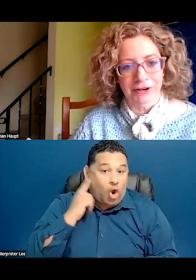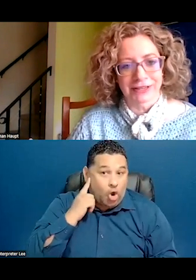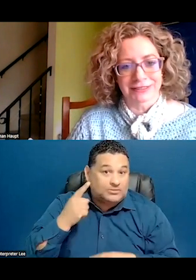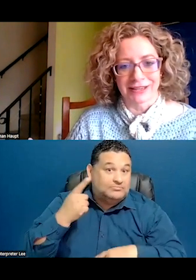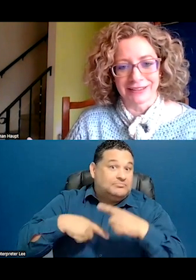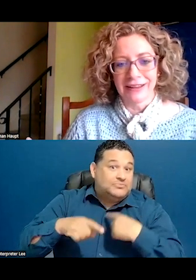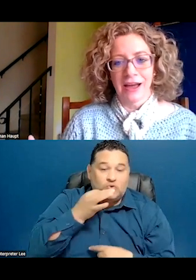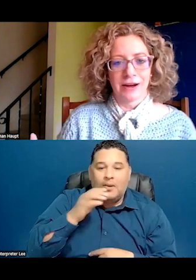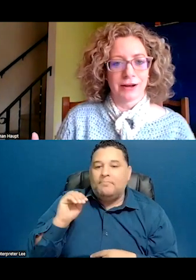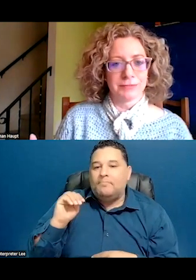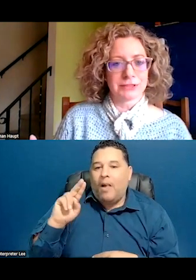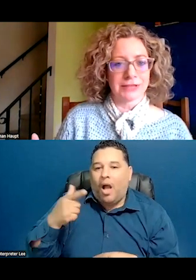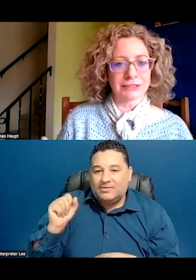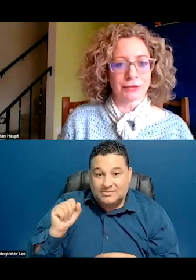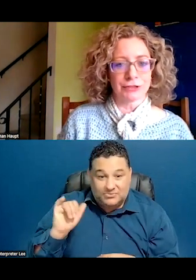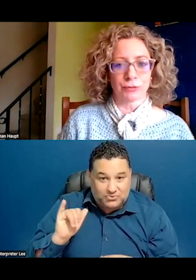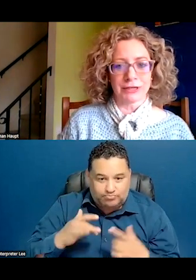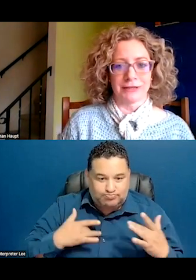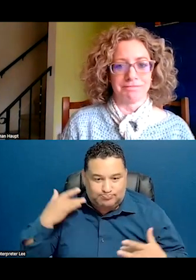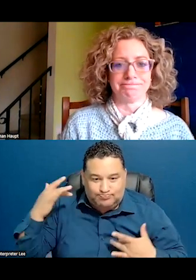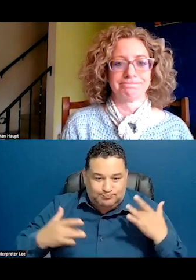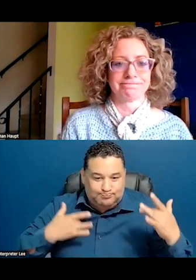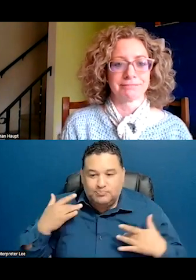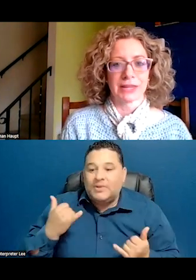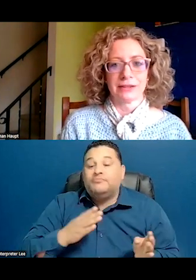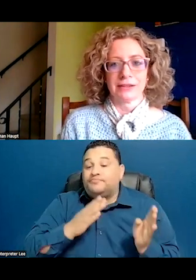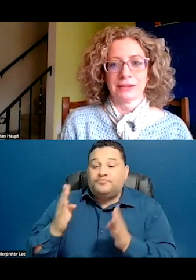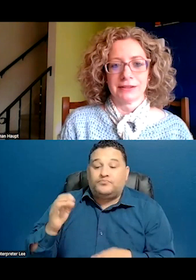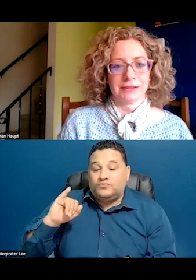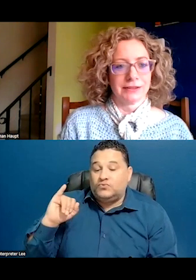So very exciting. So let's go to Jordan.